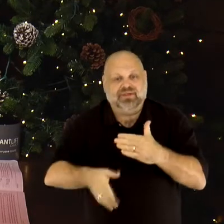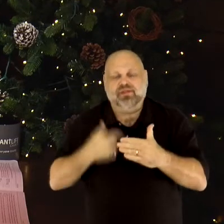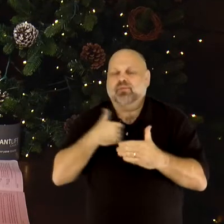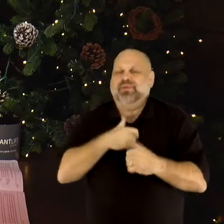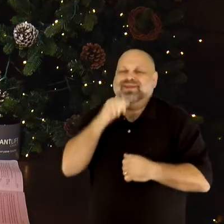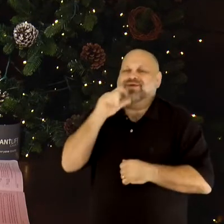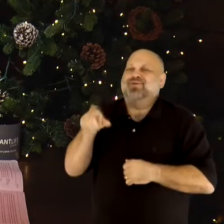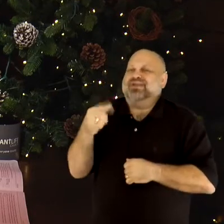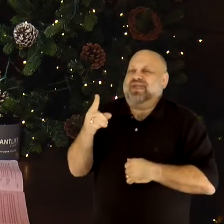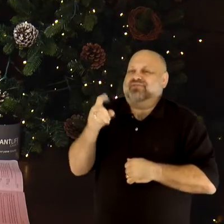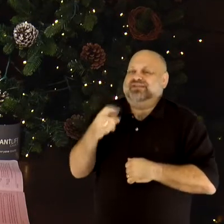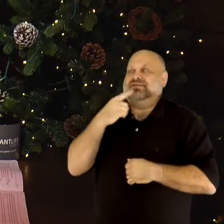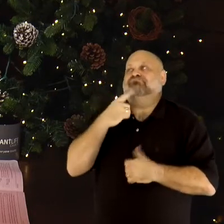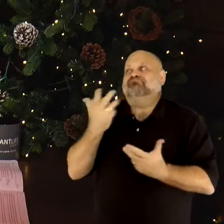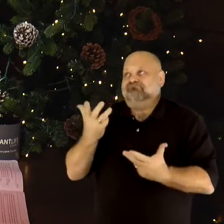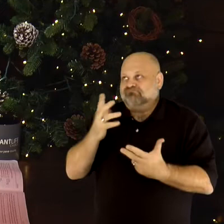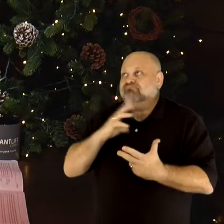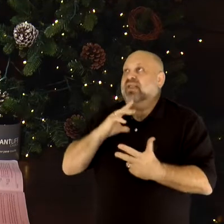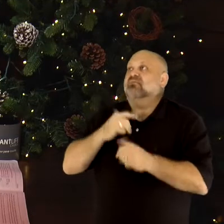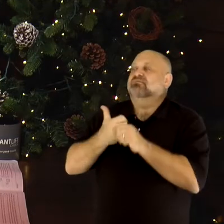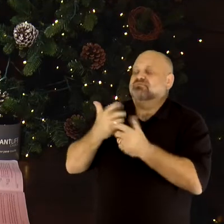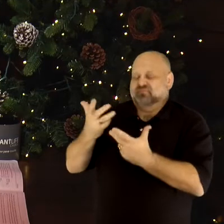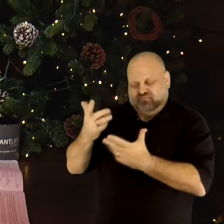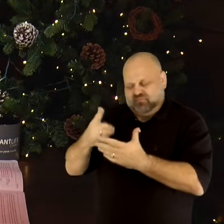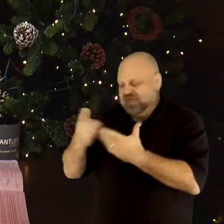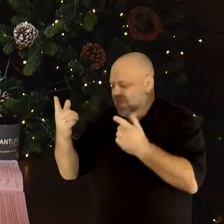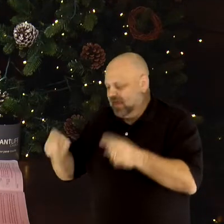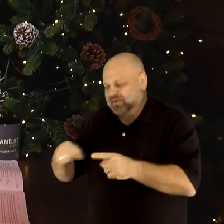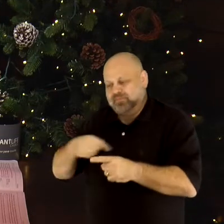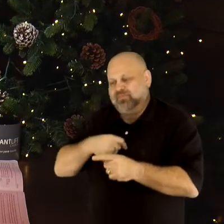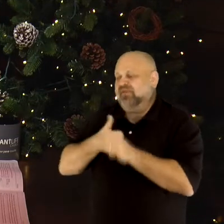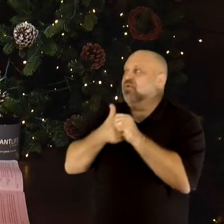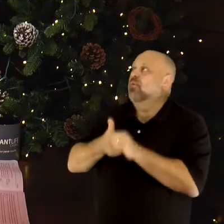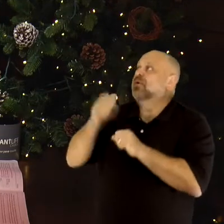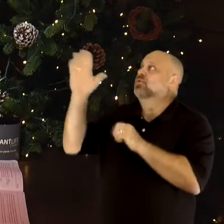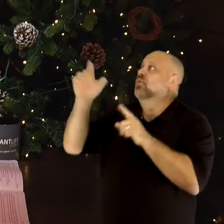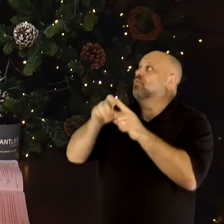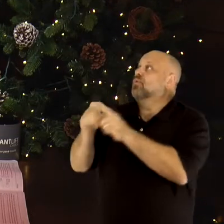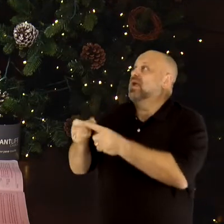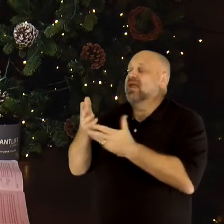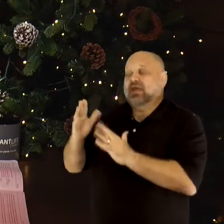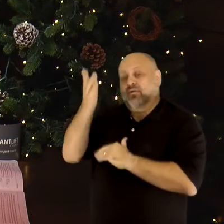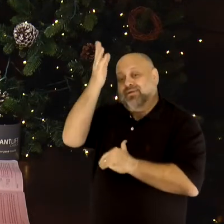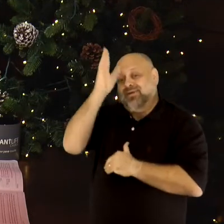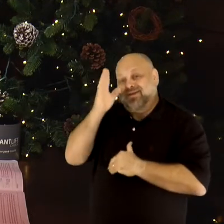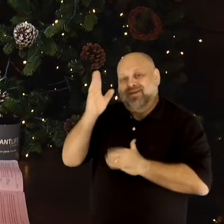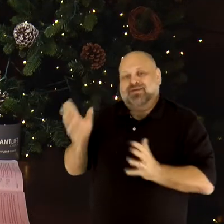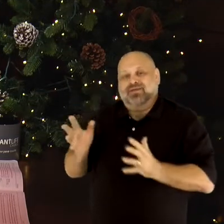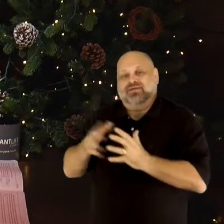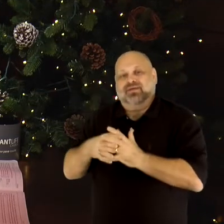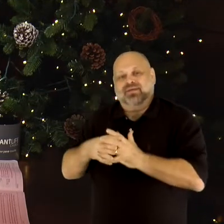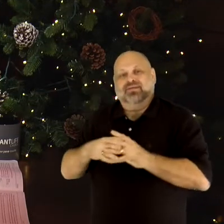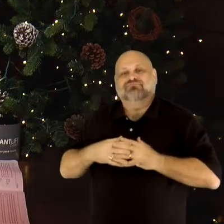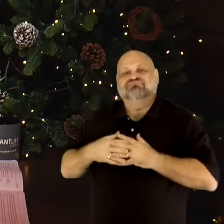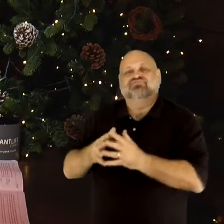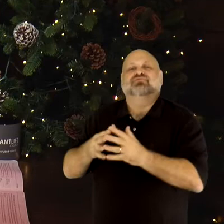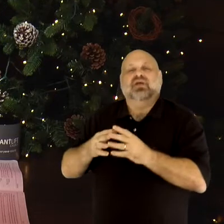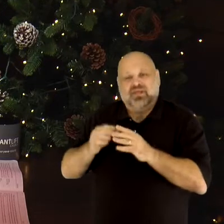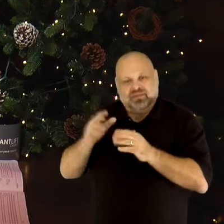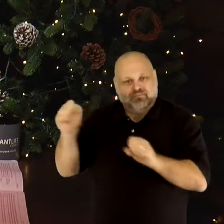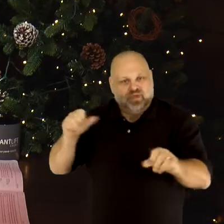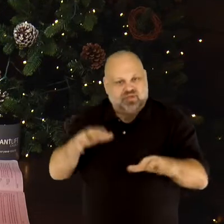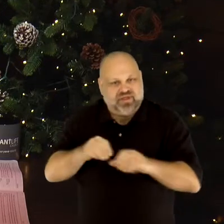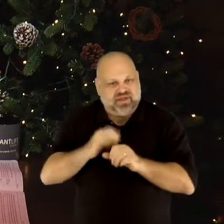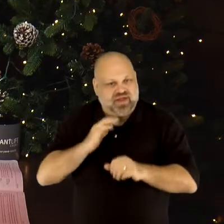have to say, be it unto me according to your word, and allow God to conceive that miracle in our hearts, but we must carry that miracle